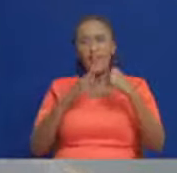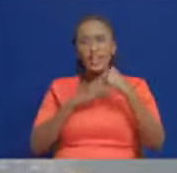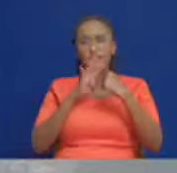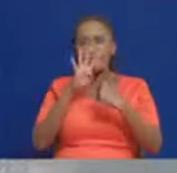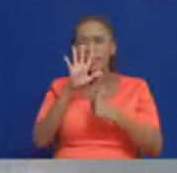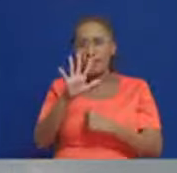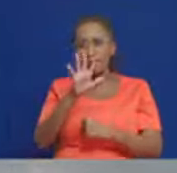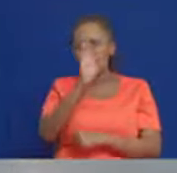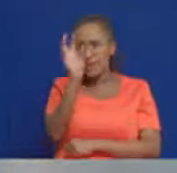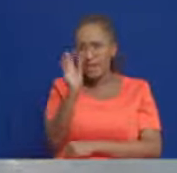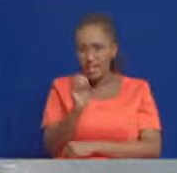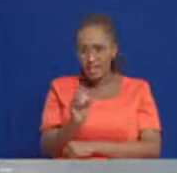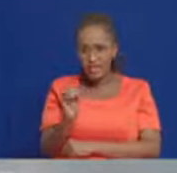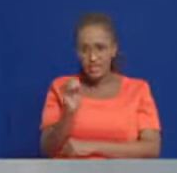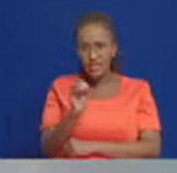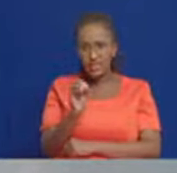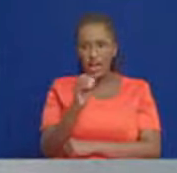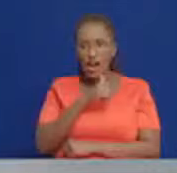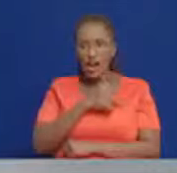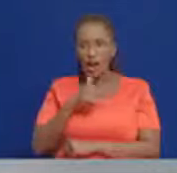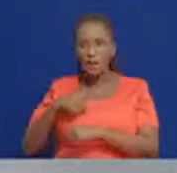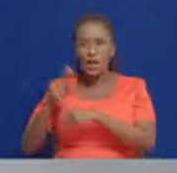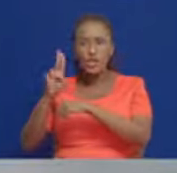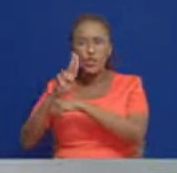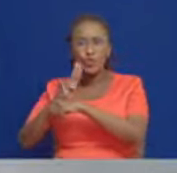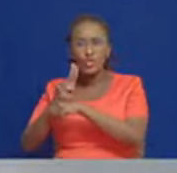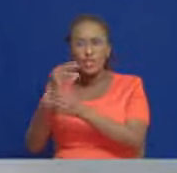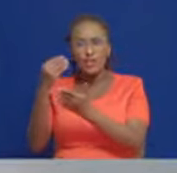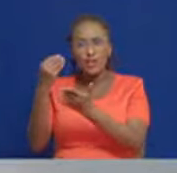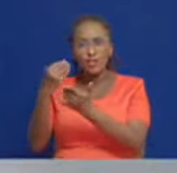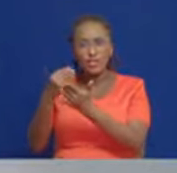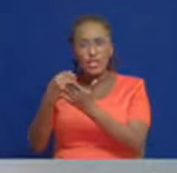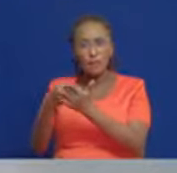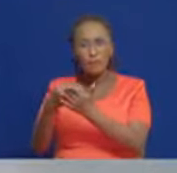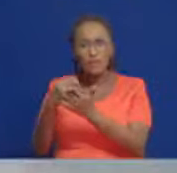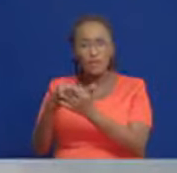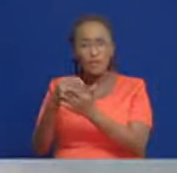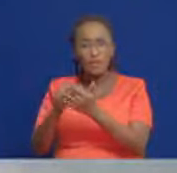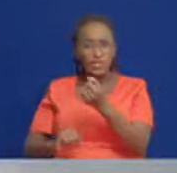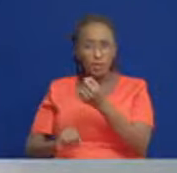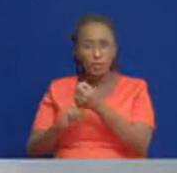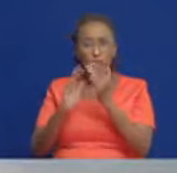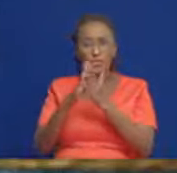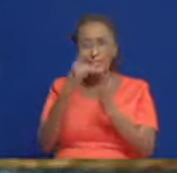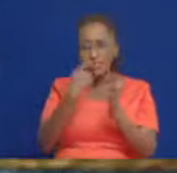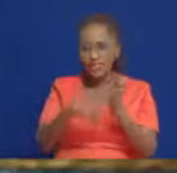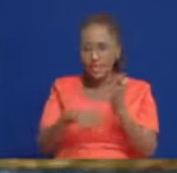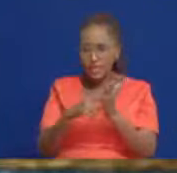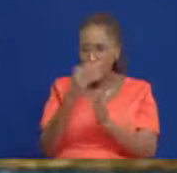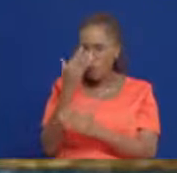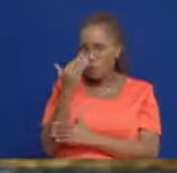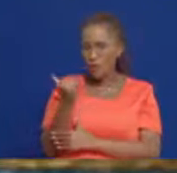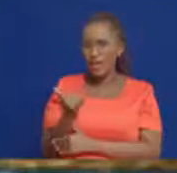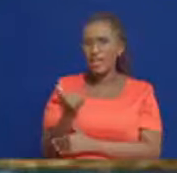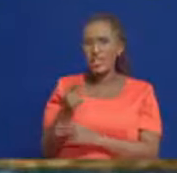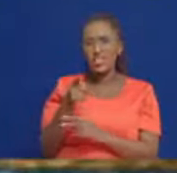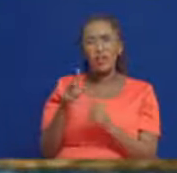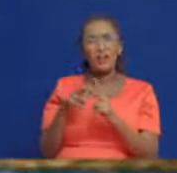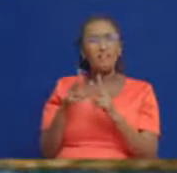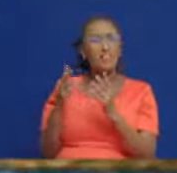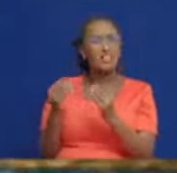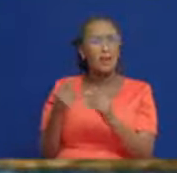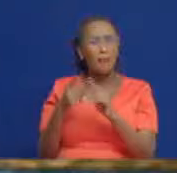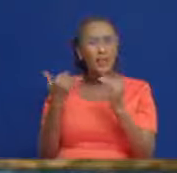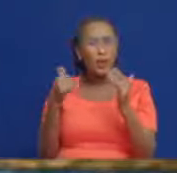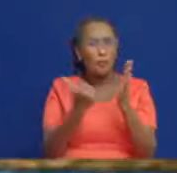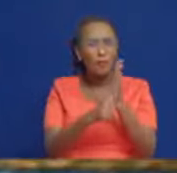95% of our expenditure was financed by revenues. No. And the reason was is policy. Shida hapa tuko naye